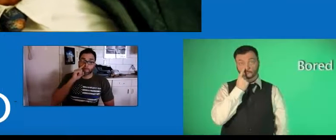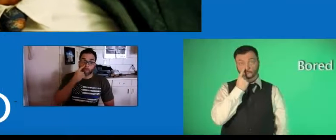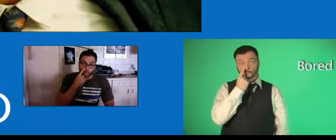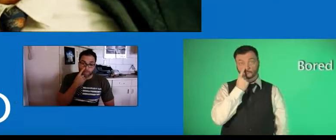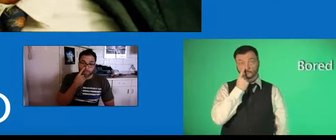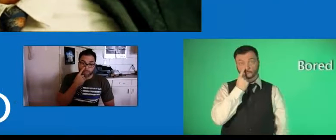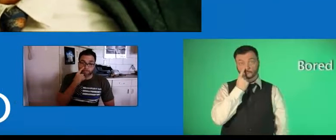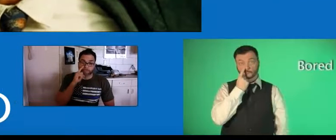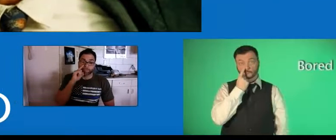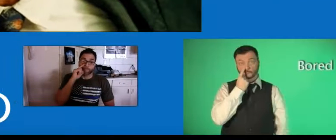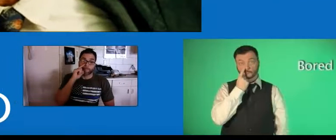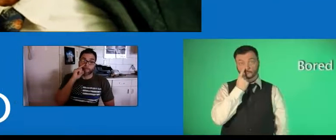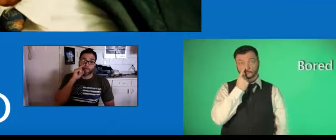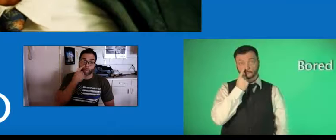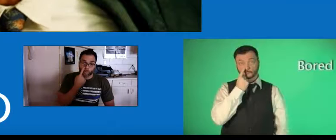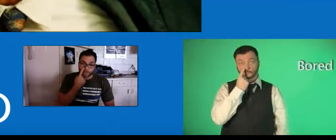Bored.